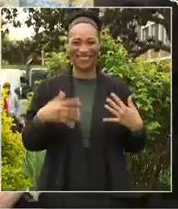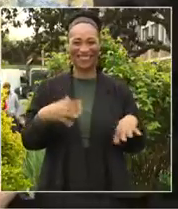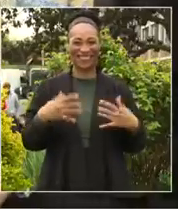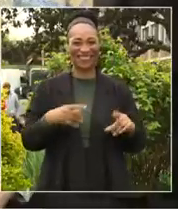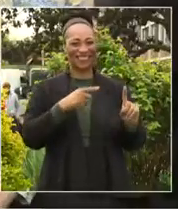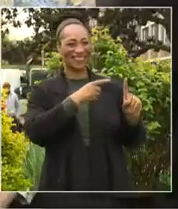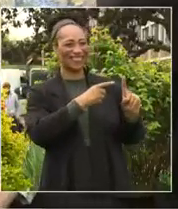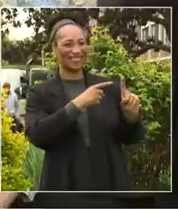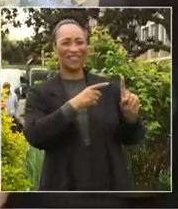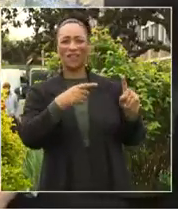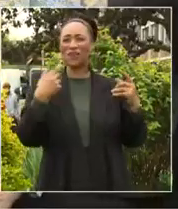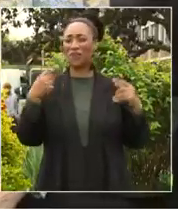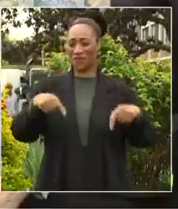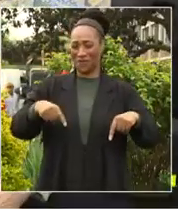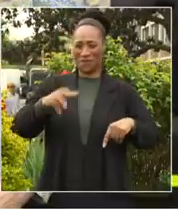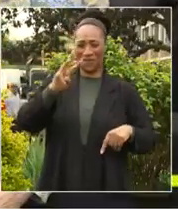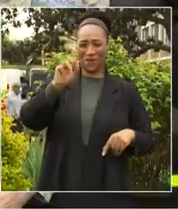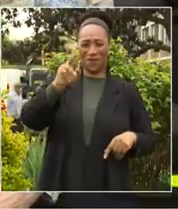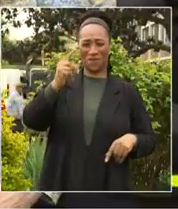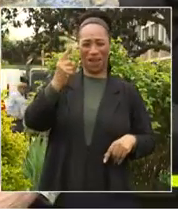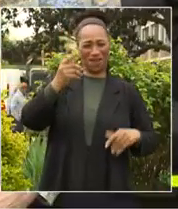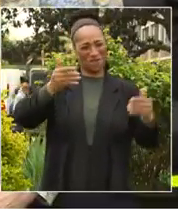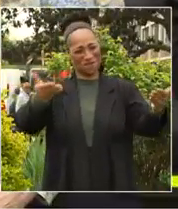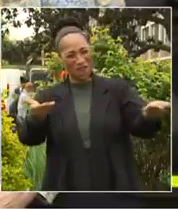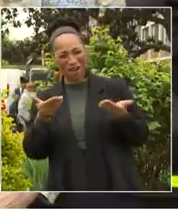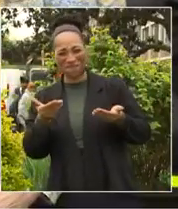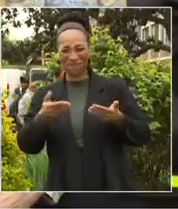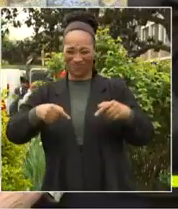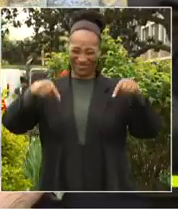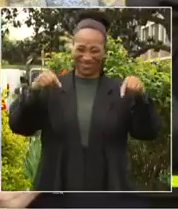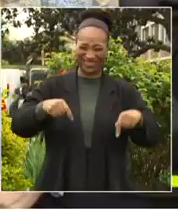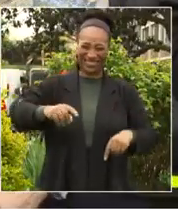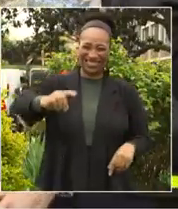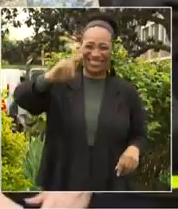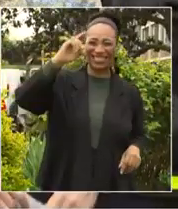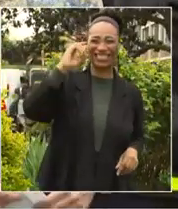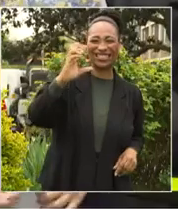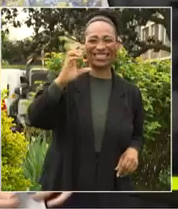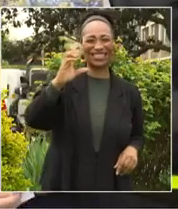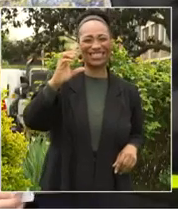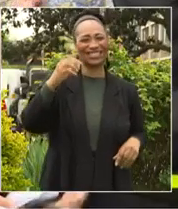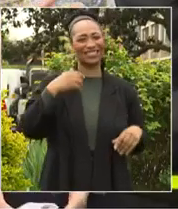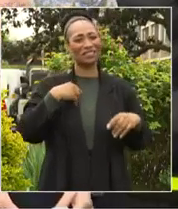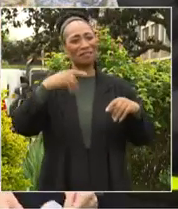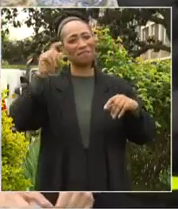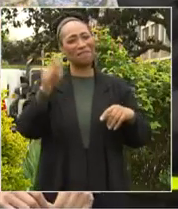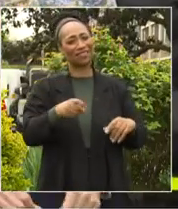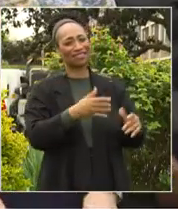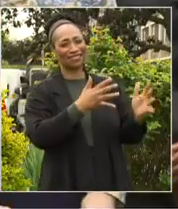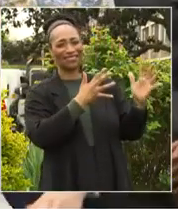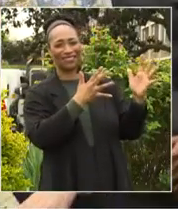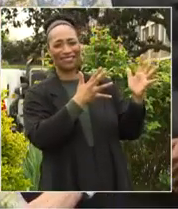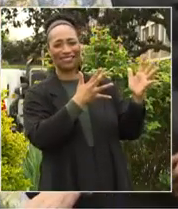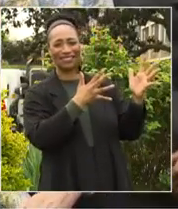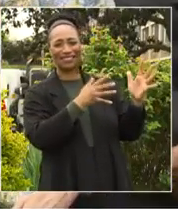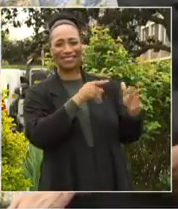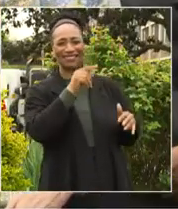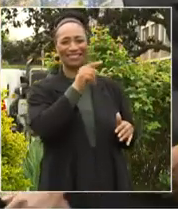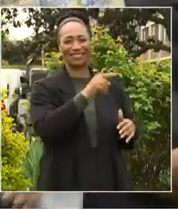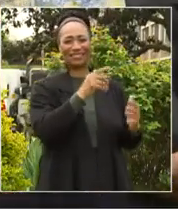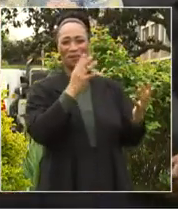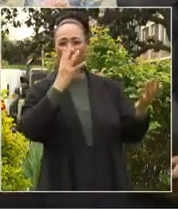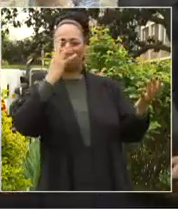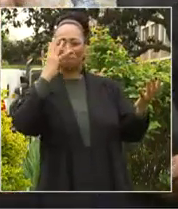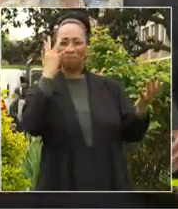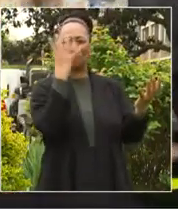beautiful Ward 1 in Washington, D.C. And let's give a big shout out to our beautiful boys and girls over